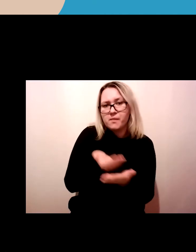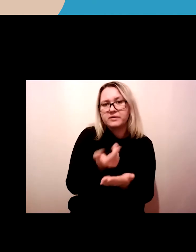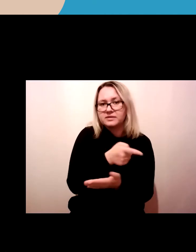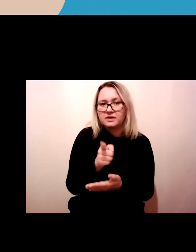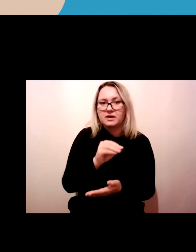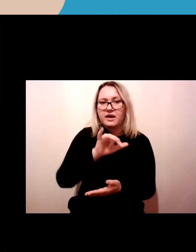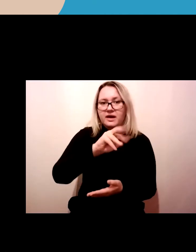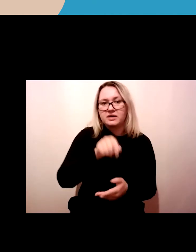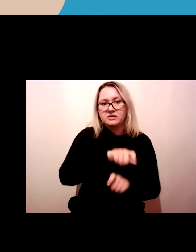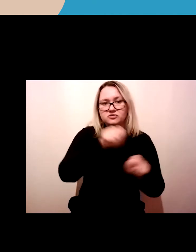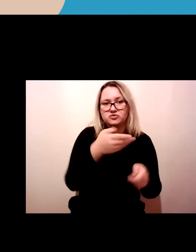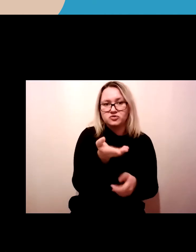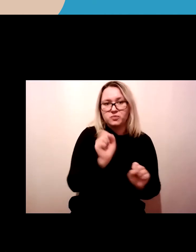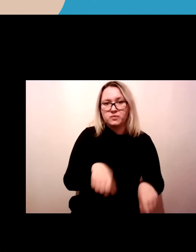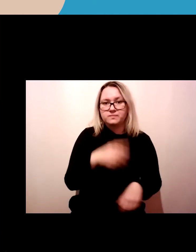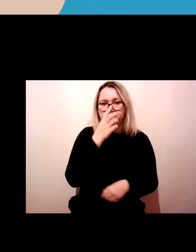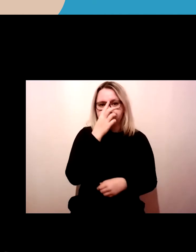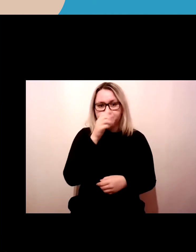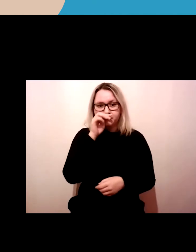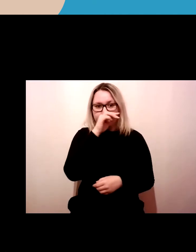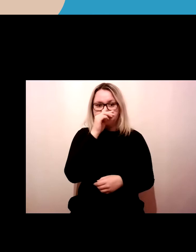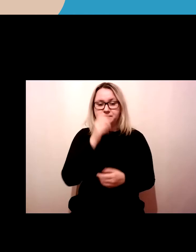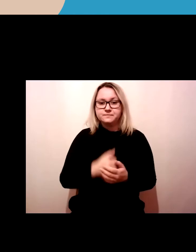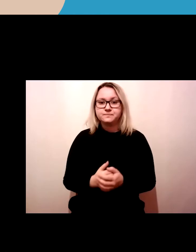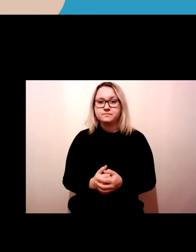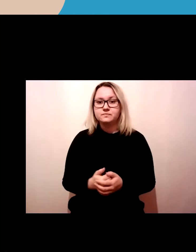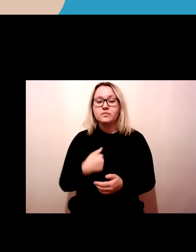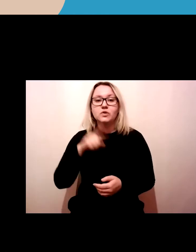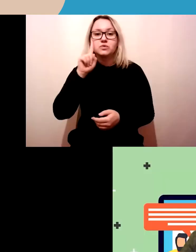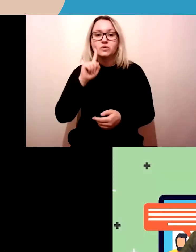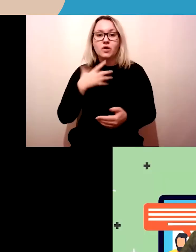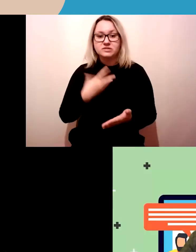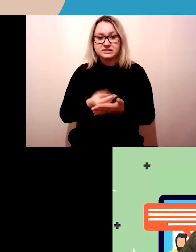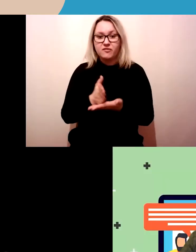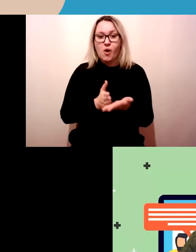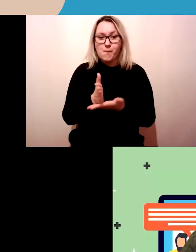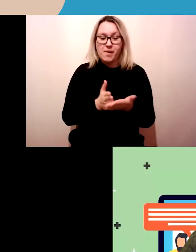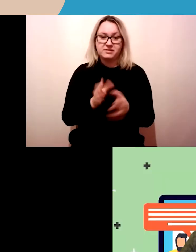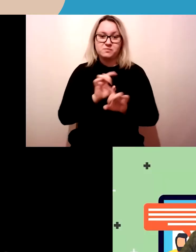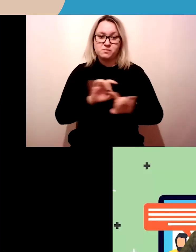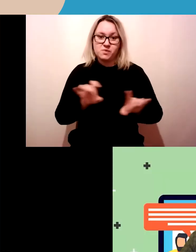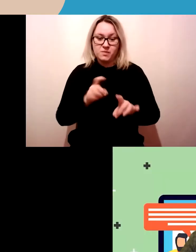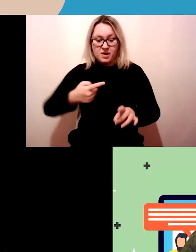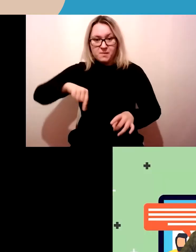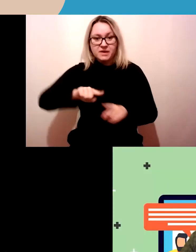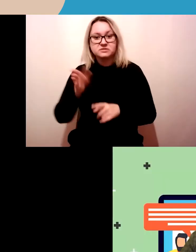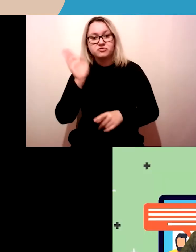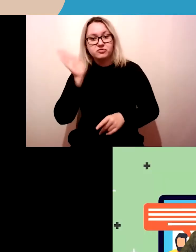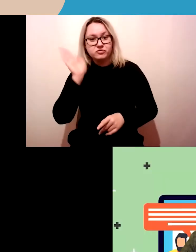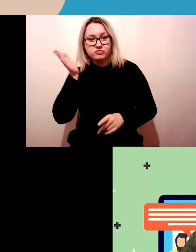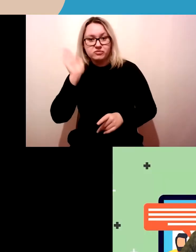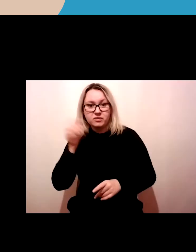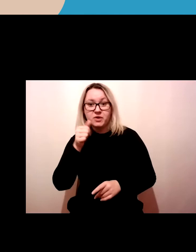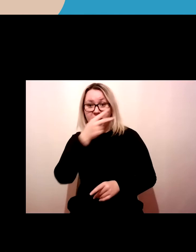to start feeling better Gal at aš dar schools? norėčiau pasidalinti mūsų patirtimi, kaip mes vedėme mokymus Eglė.